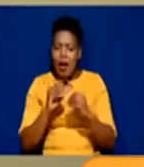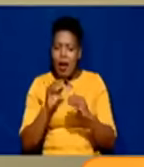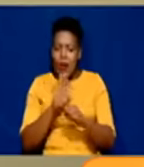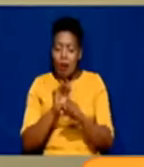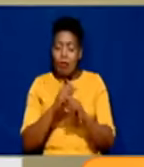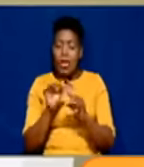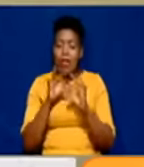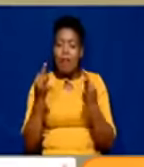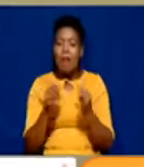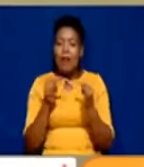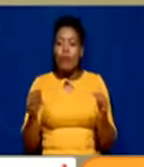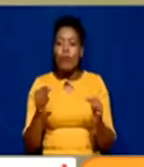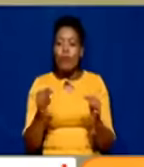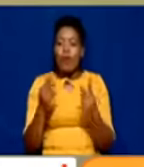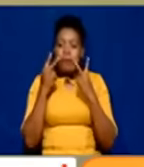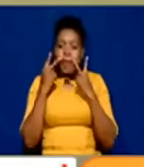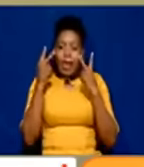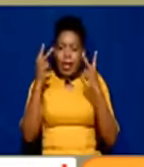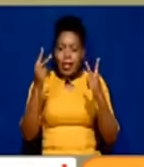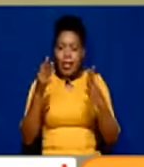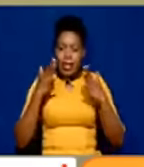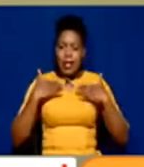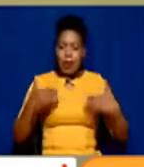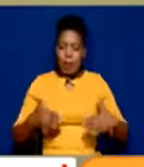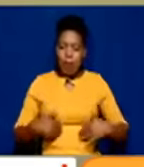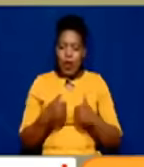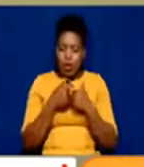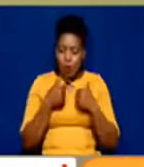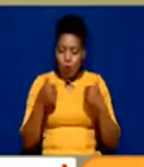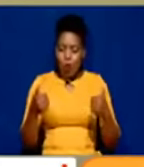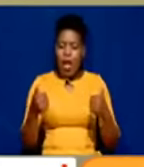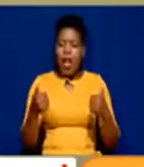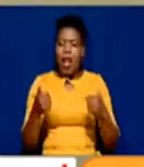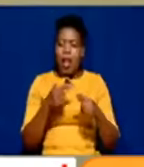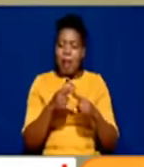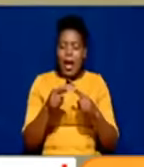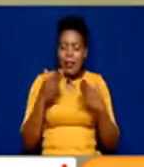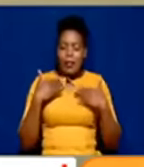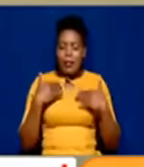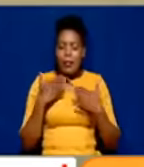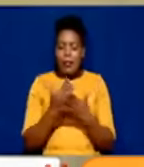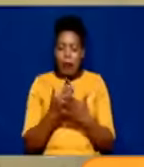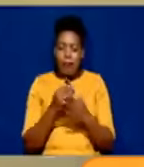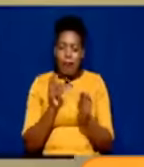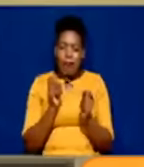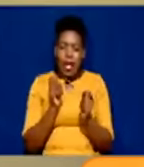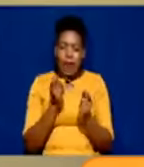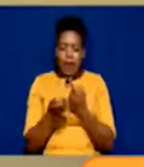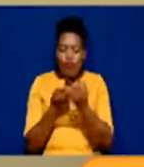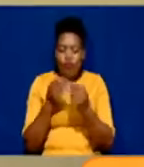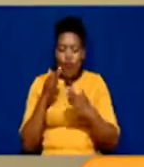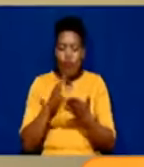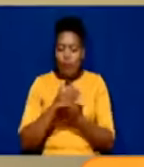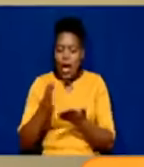the body was intact except small lacerations that wouldn't really be a cause of anything. And